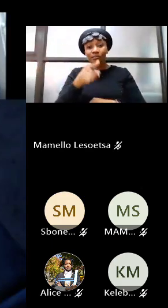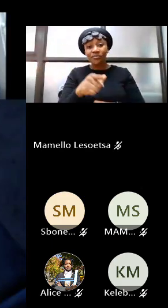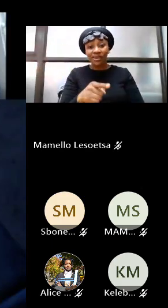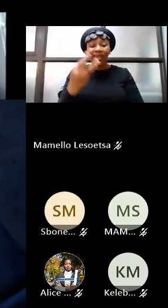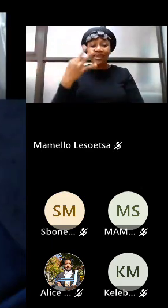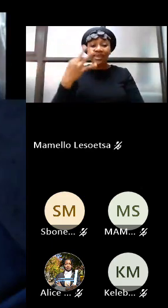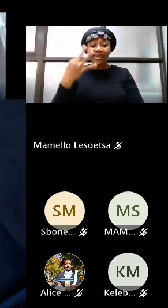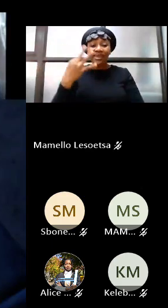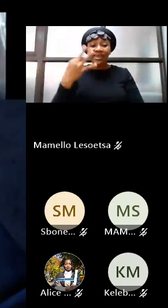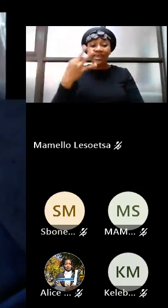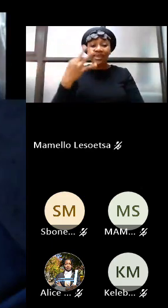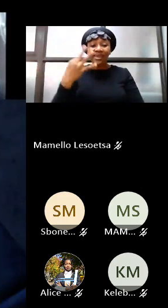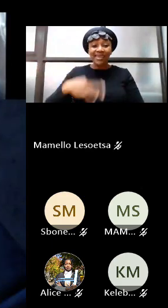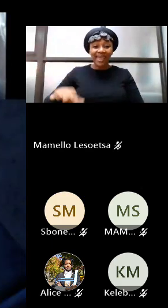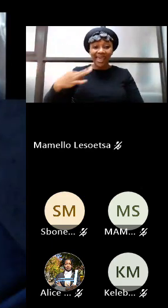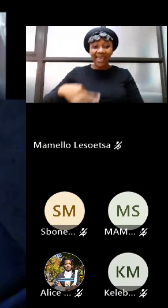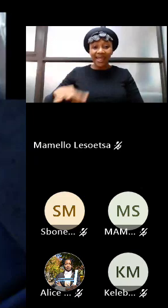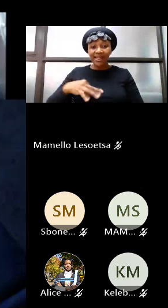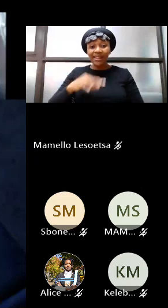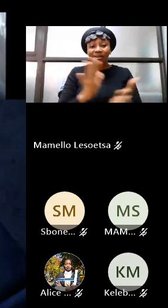19 years old.